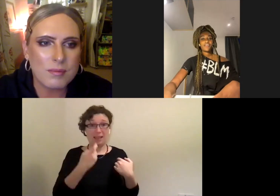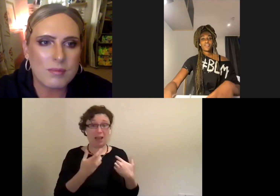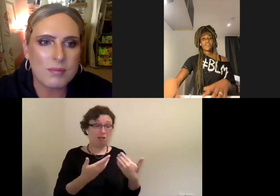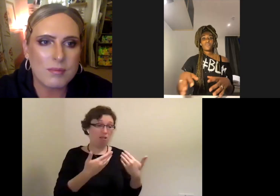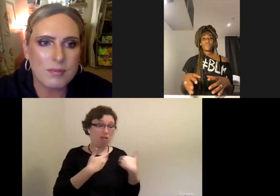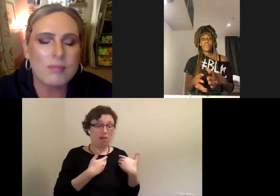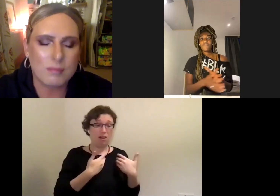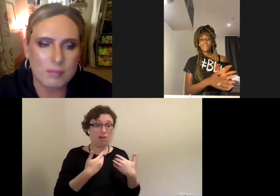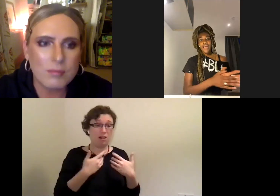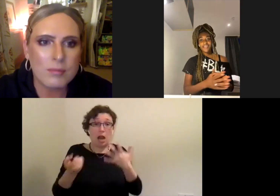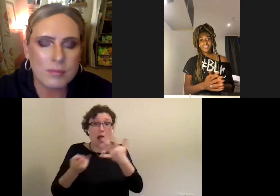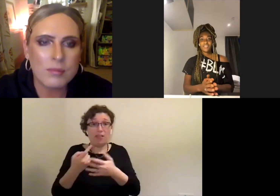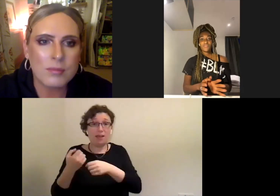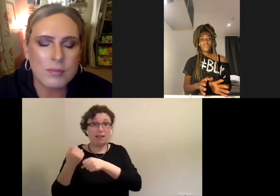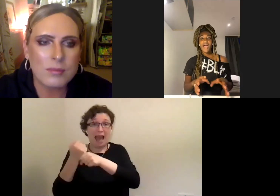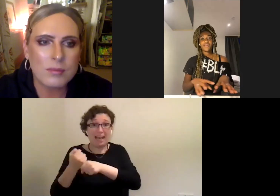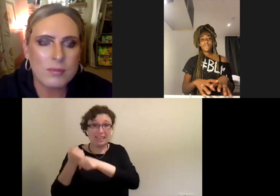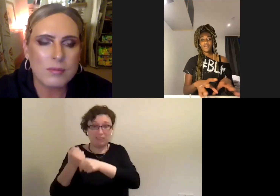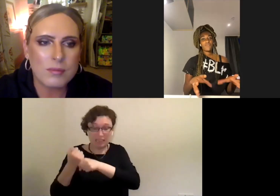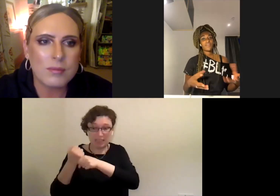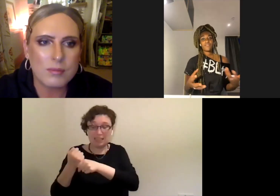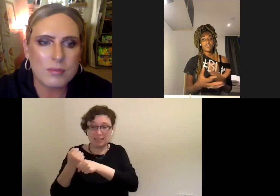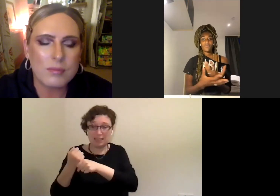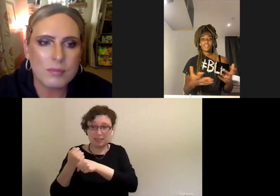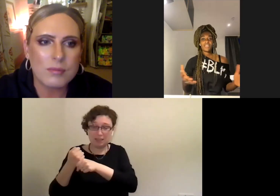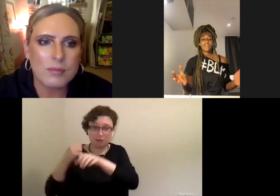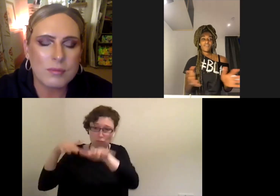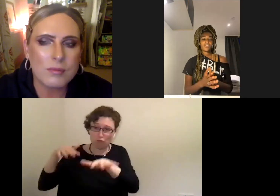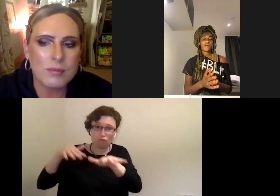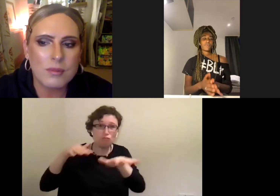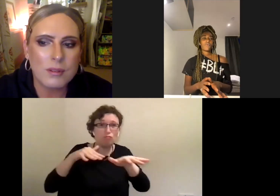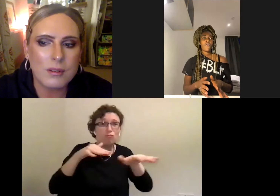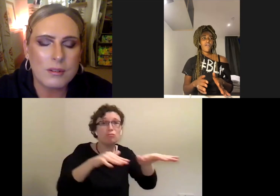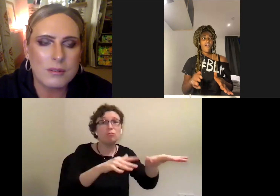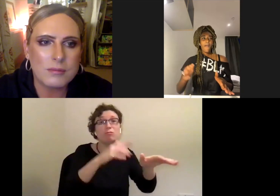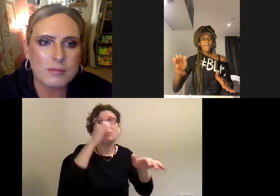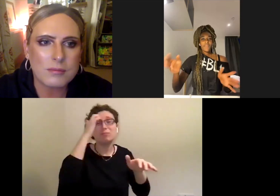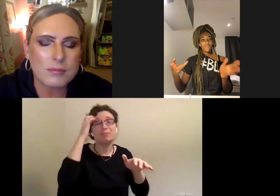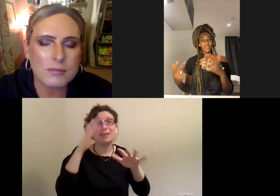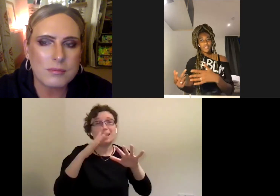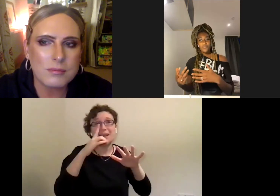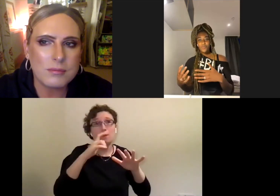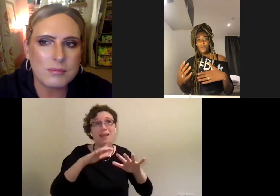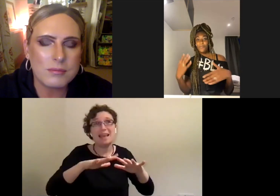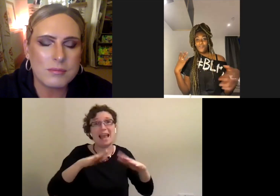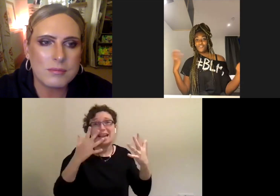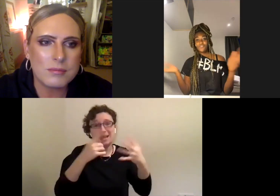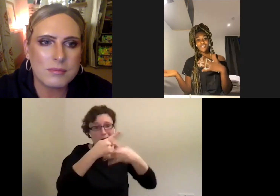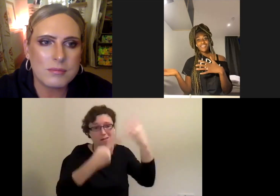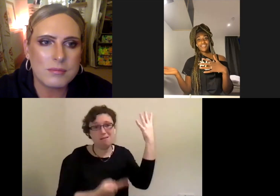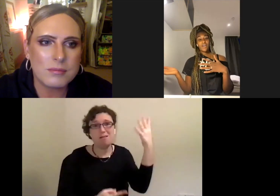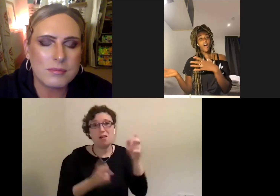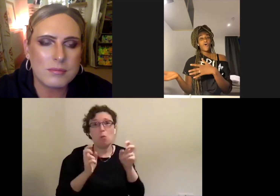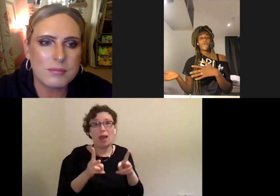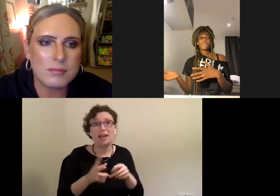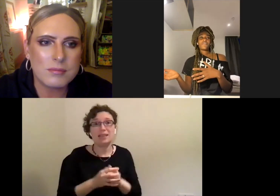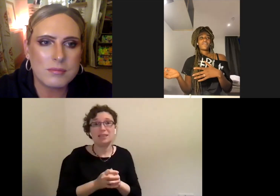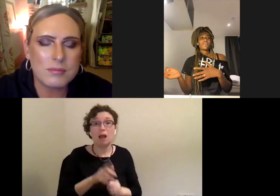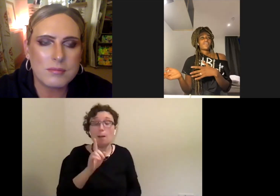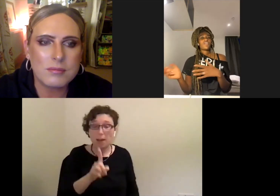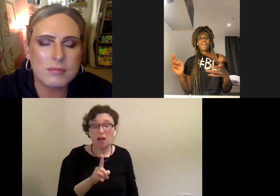that they're doing, whatever they're activists for, anything within equality, for example. But then, for example, when Boris Johnson says,